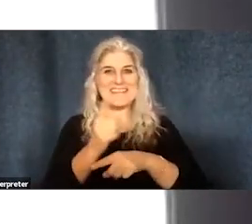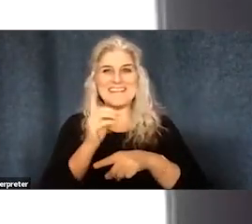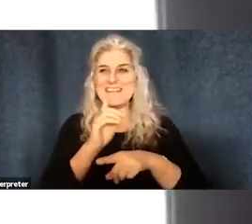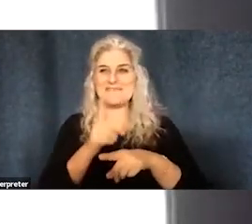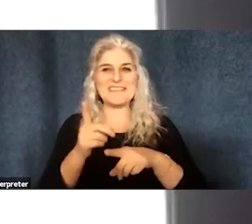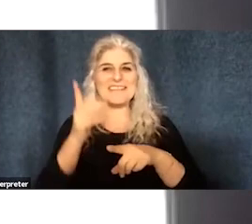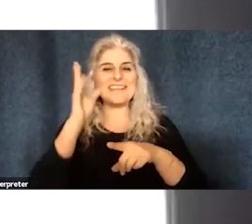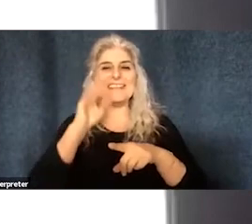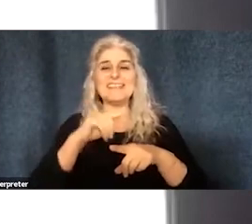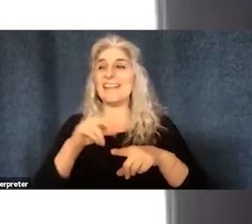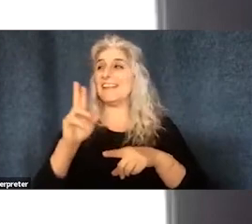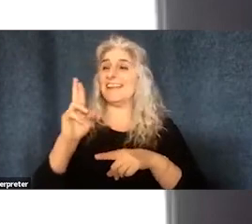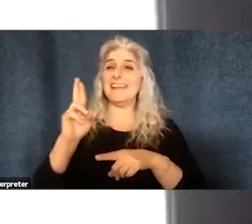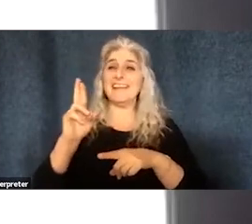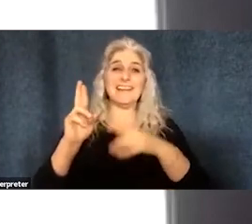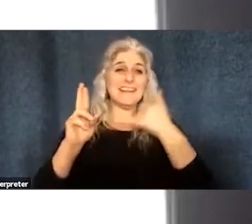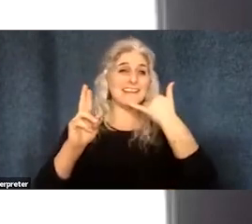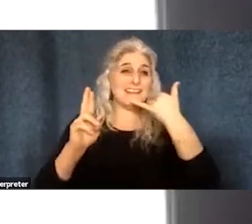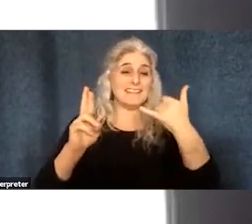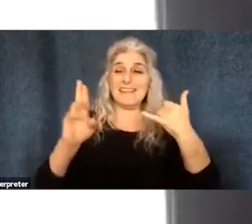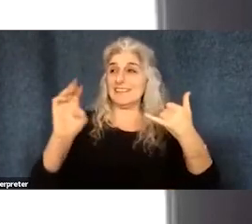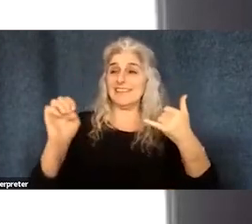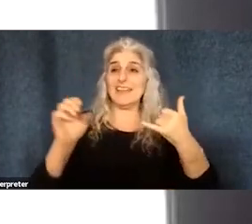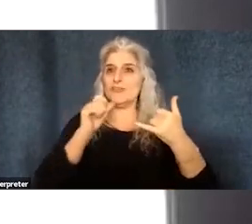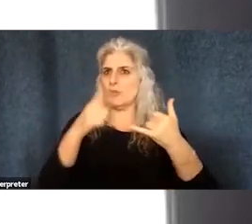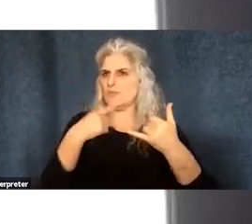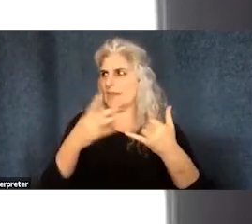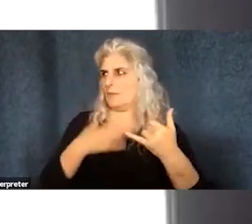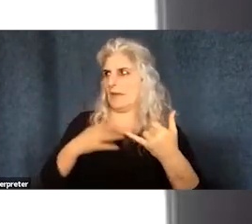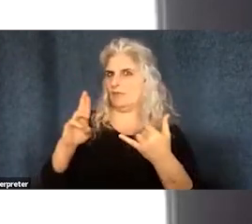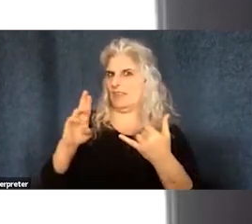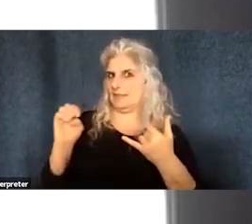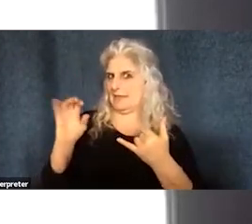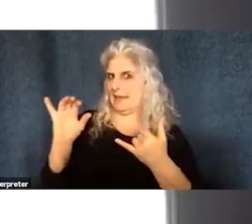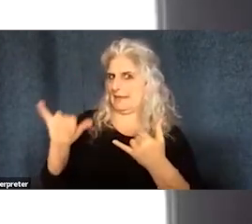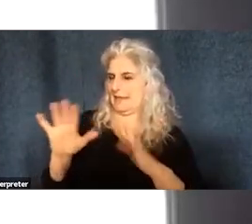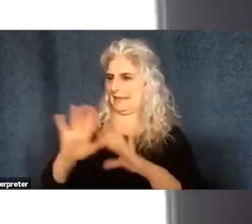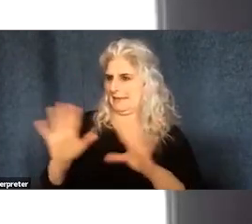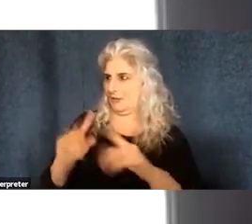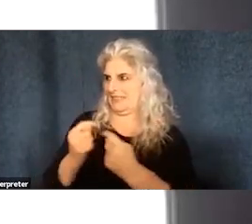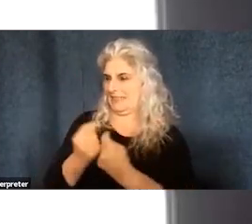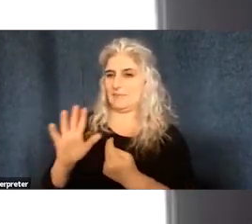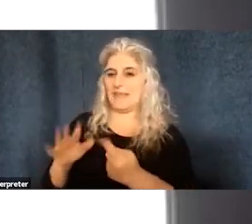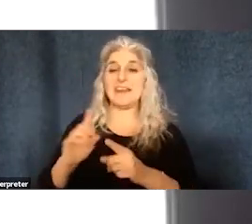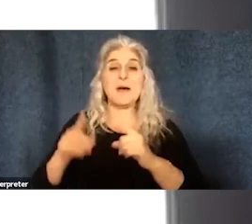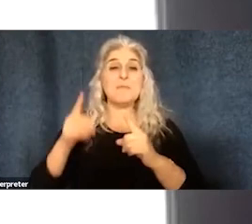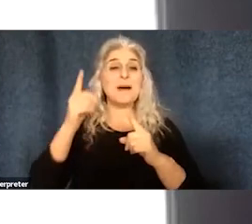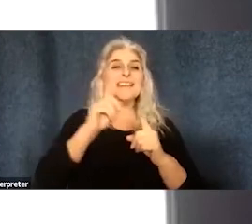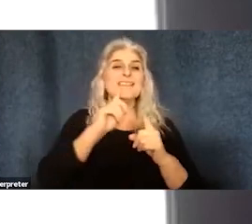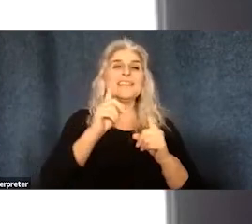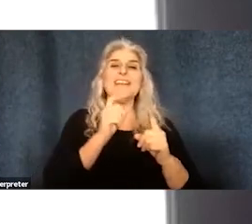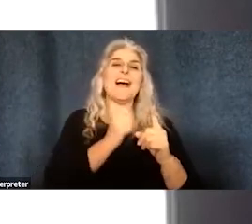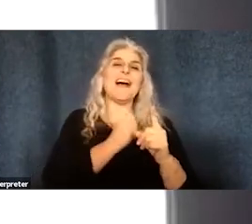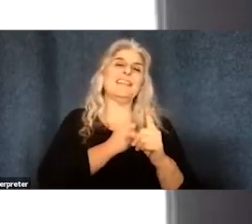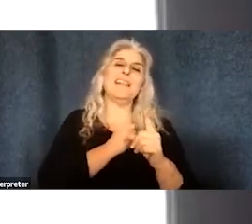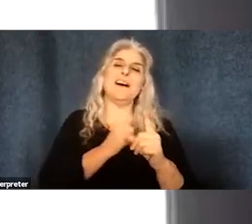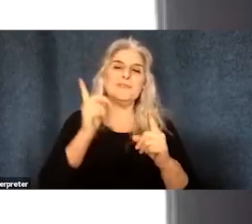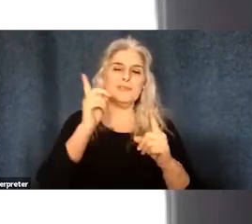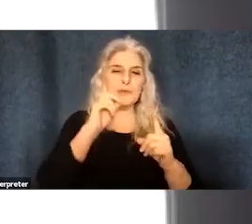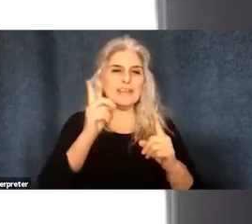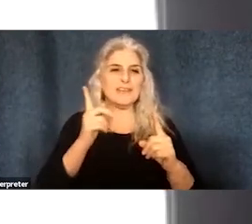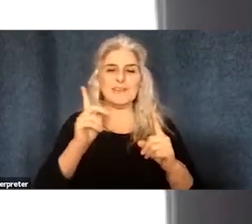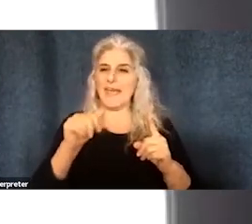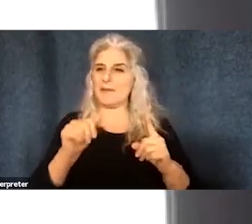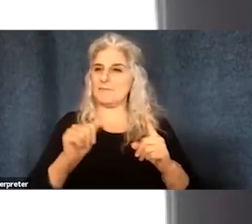real estate, and don't tell that to my real estate team, but the core is a talent. I love to hear that myself because